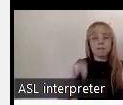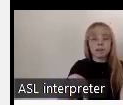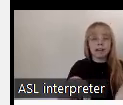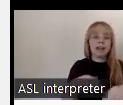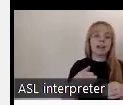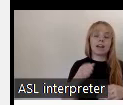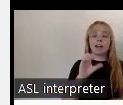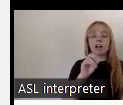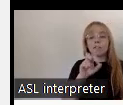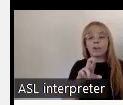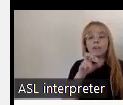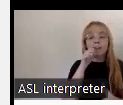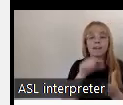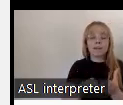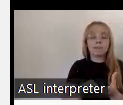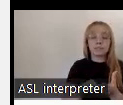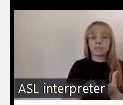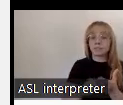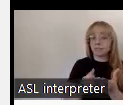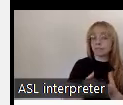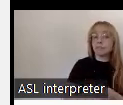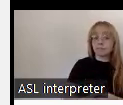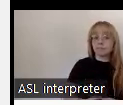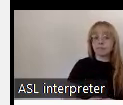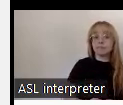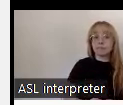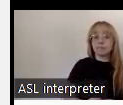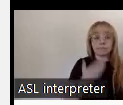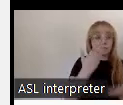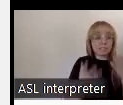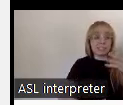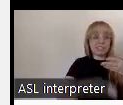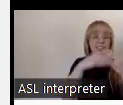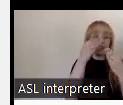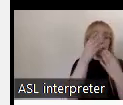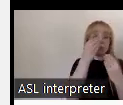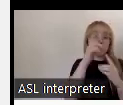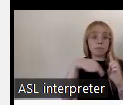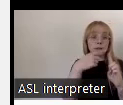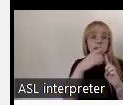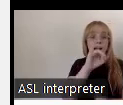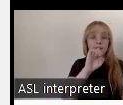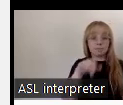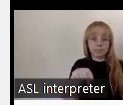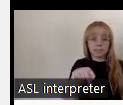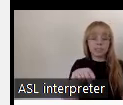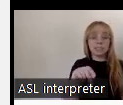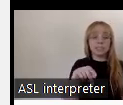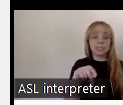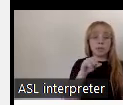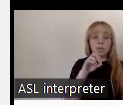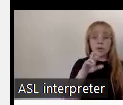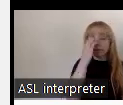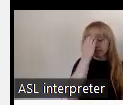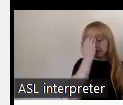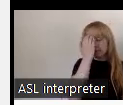cover letters. Maybe that's where additional information about IEP or